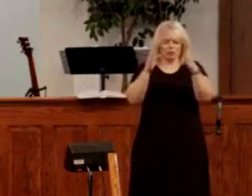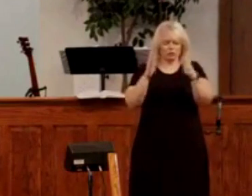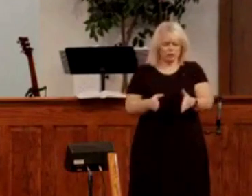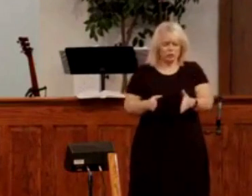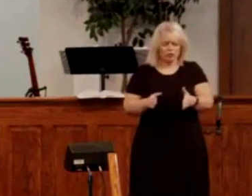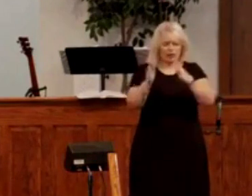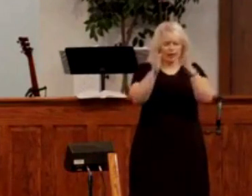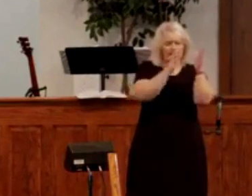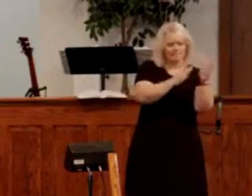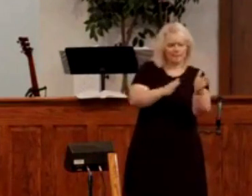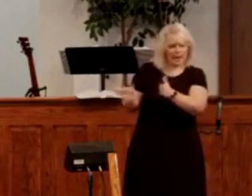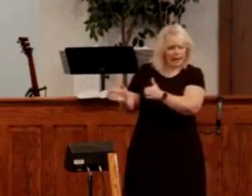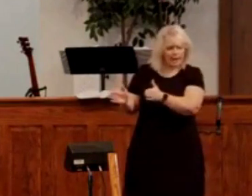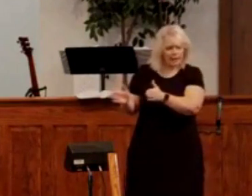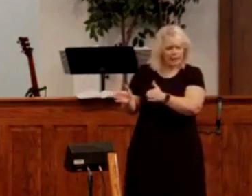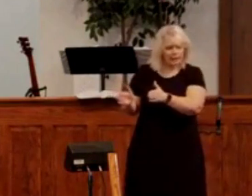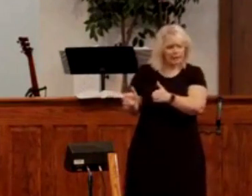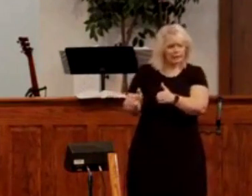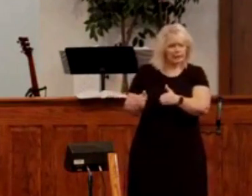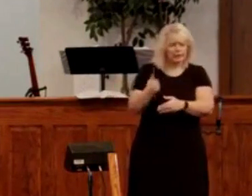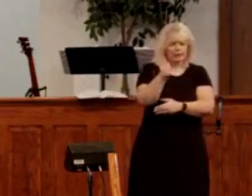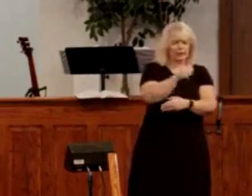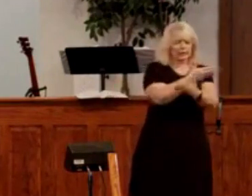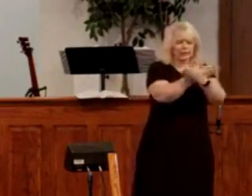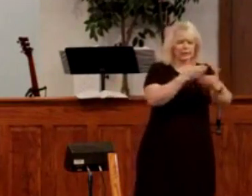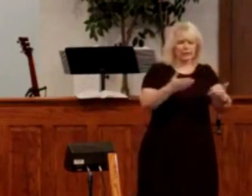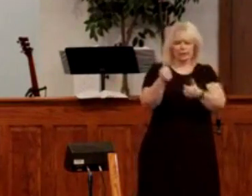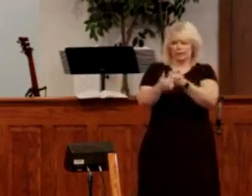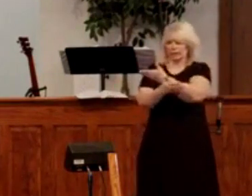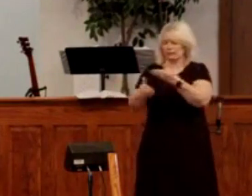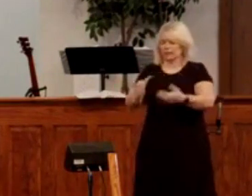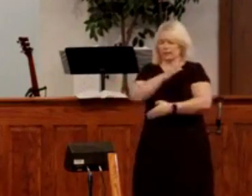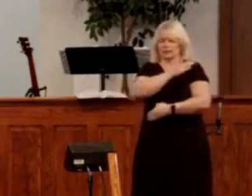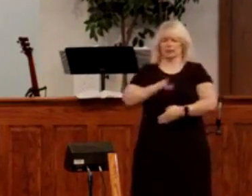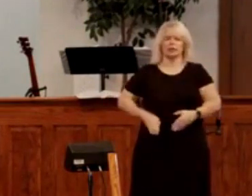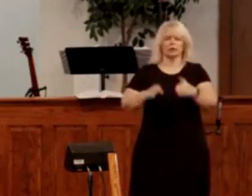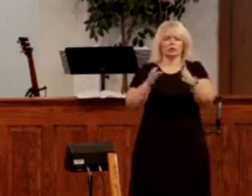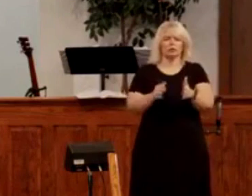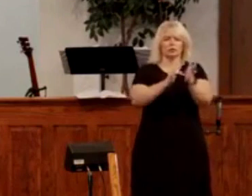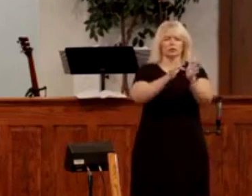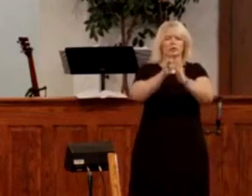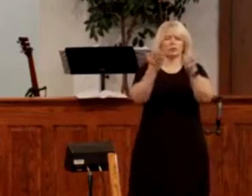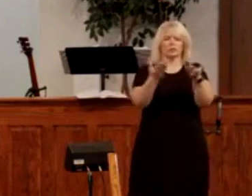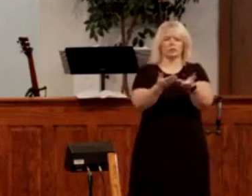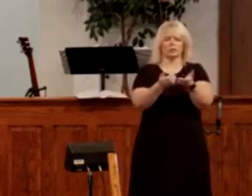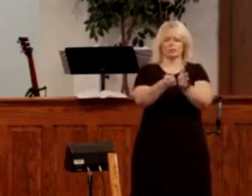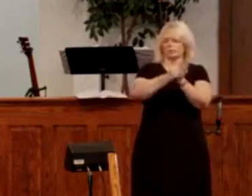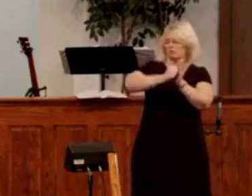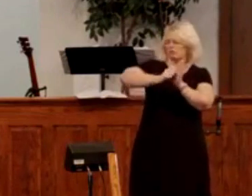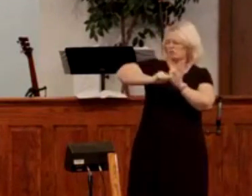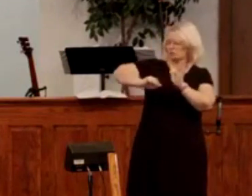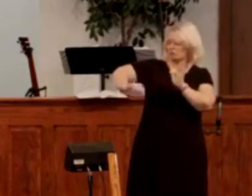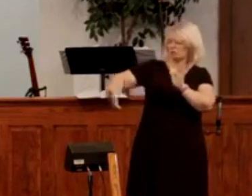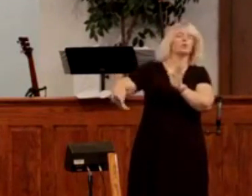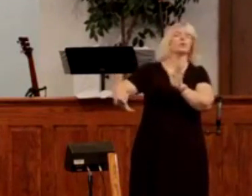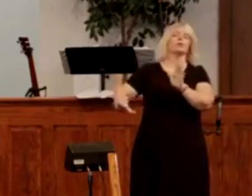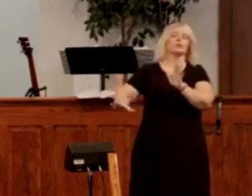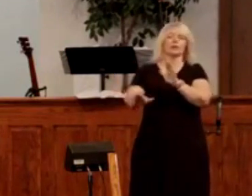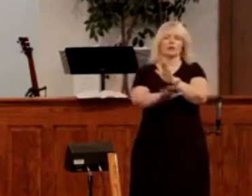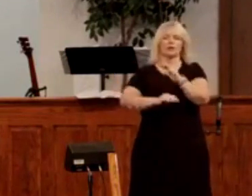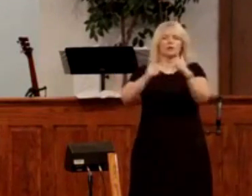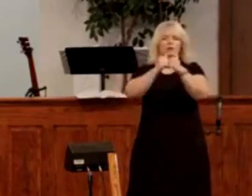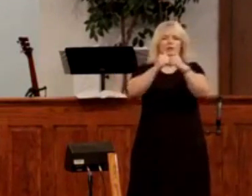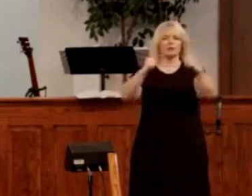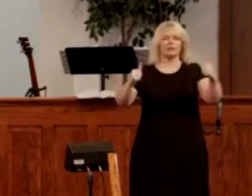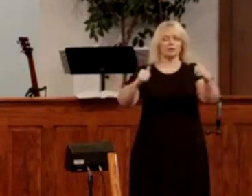agenda. Anything and everything that is explicitly Christian and biblical has been swept away under such guises as